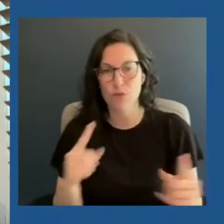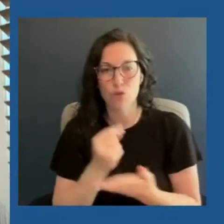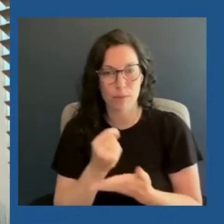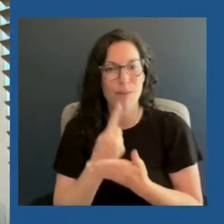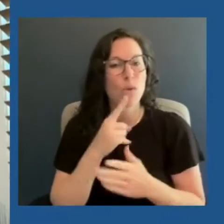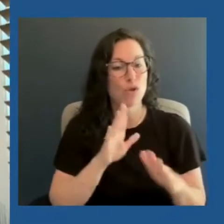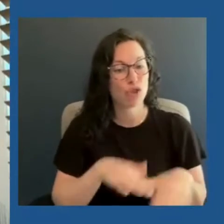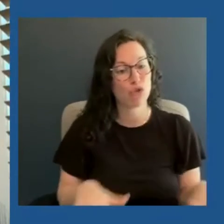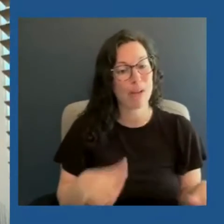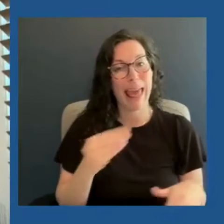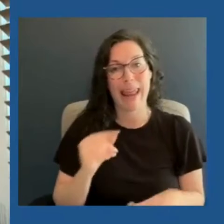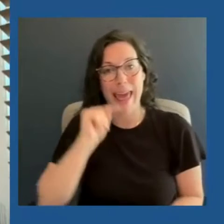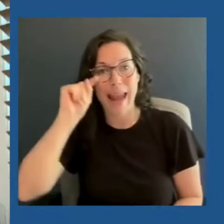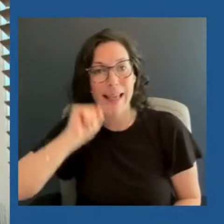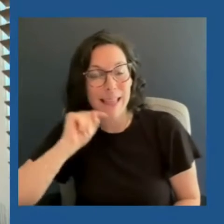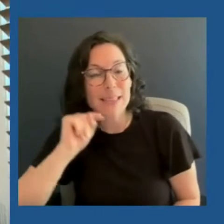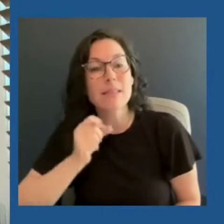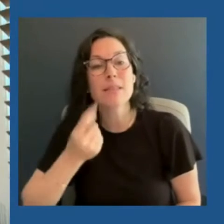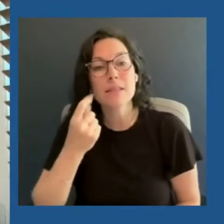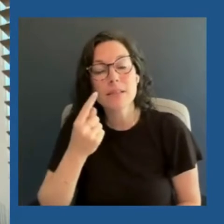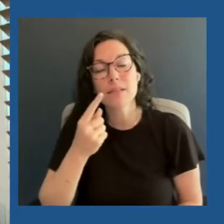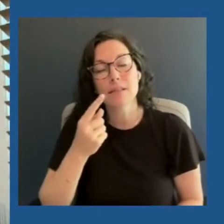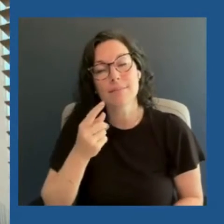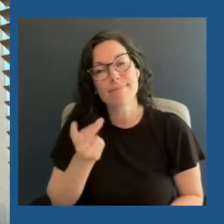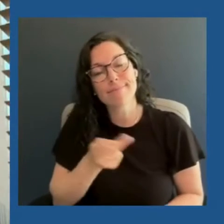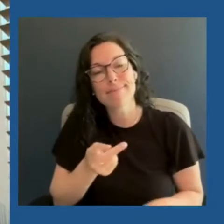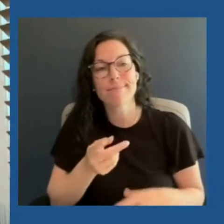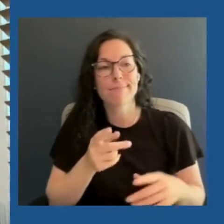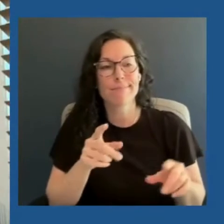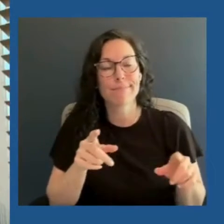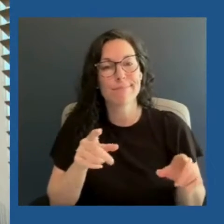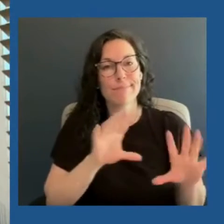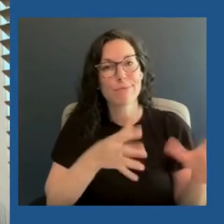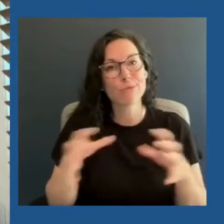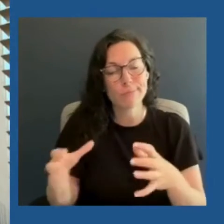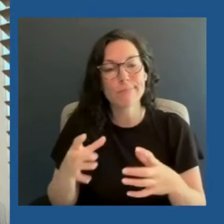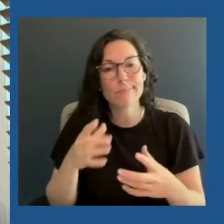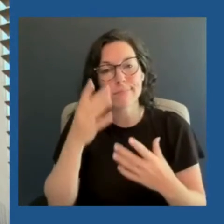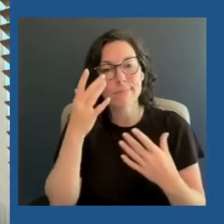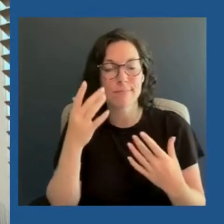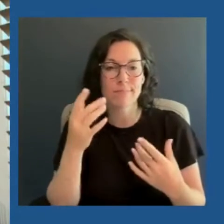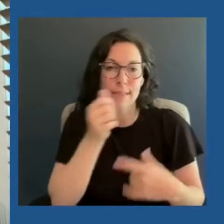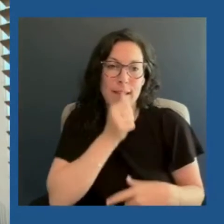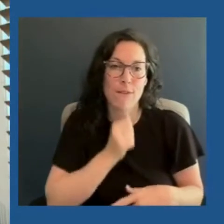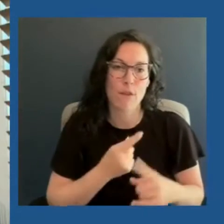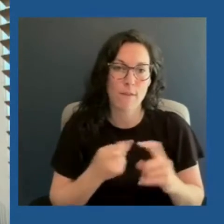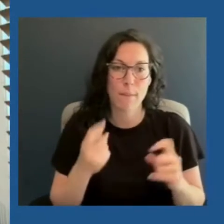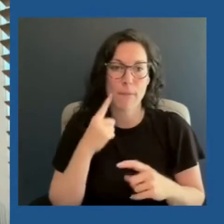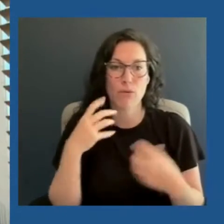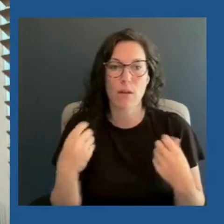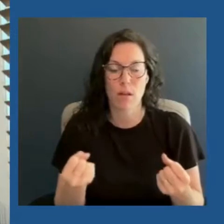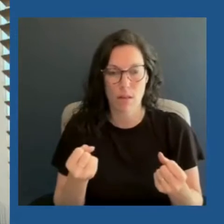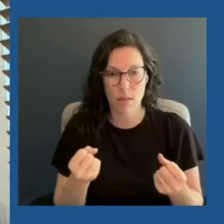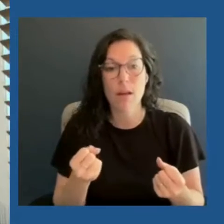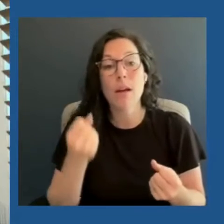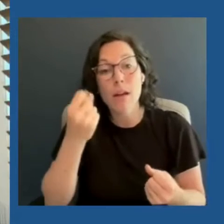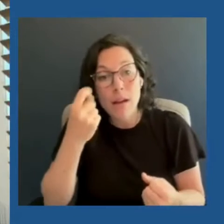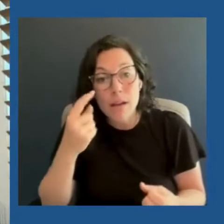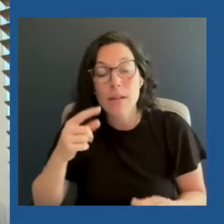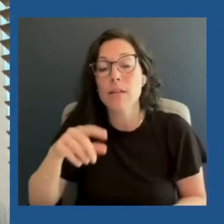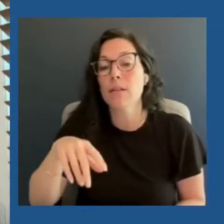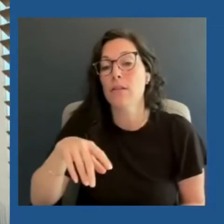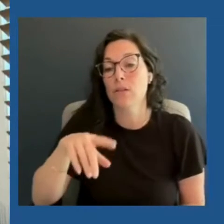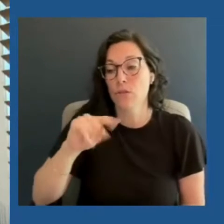and adolescents who are suffering from severe mental disorders. That's why it's very exciting that transcranial magnetic stimulation